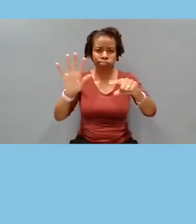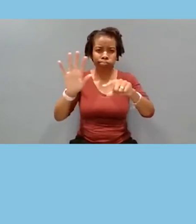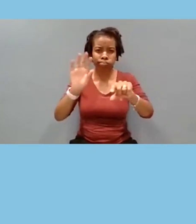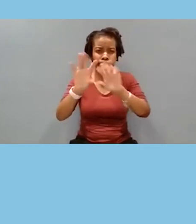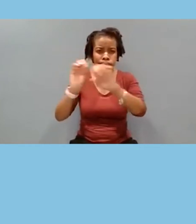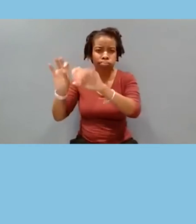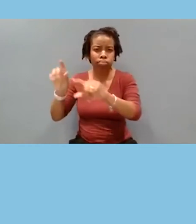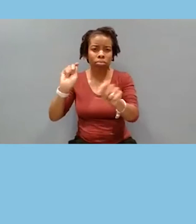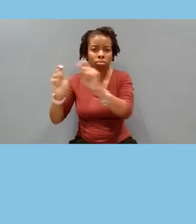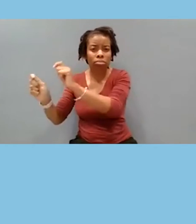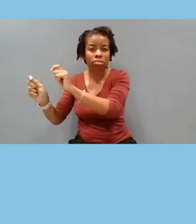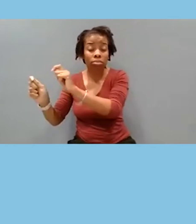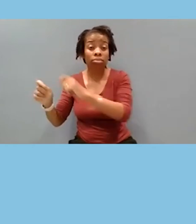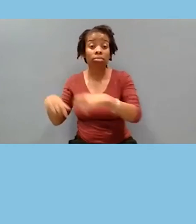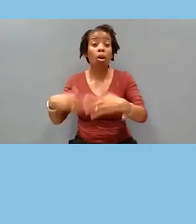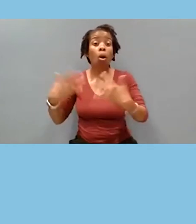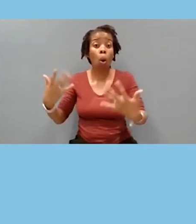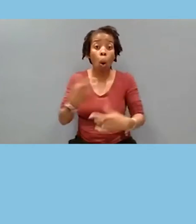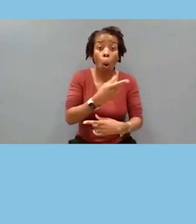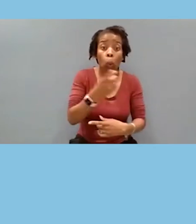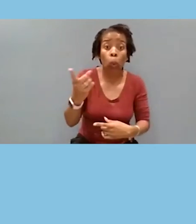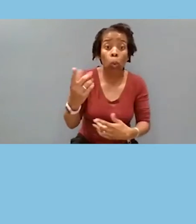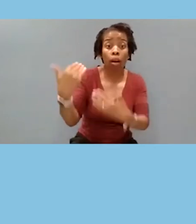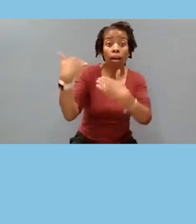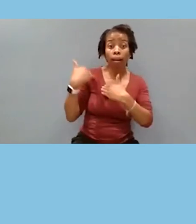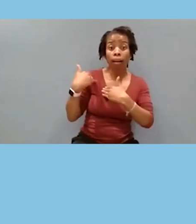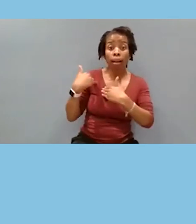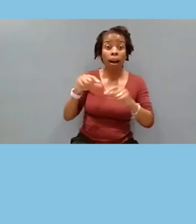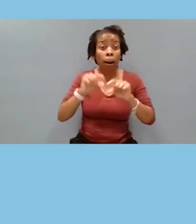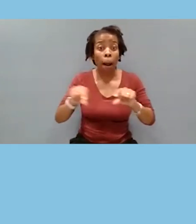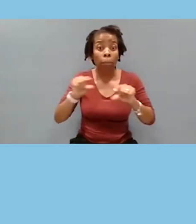you know this language and its art.